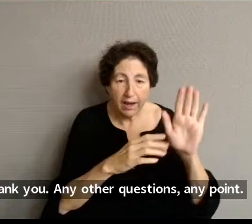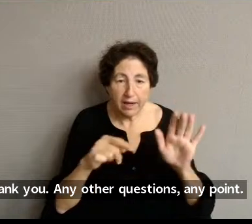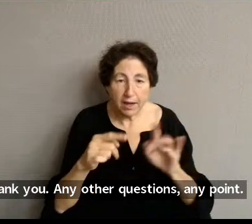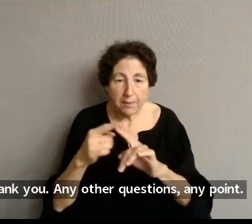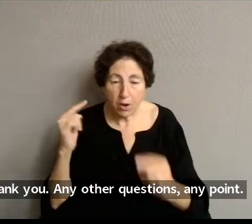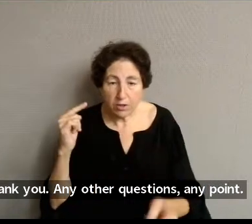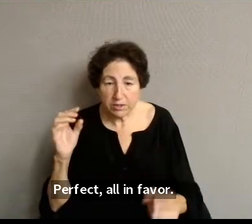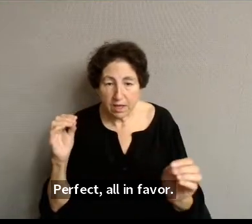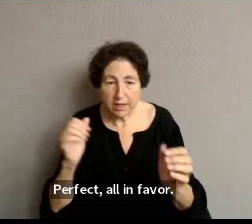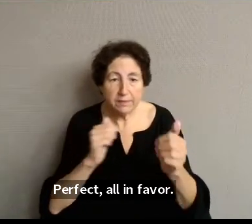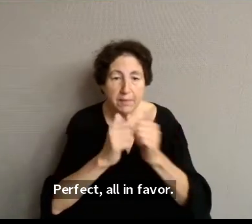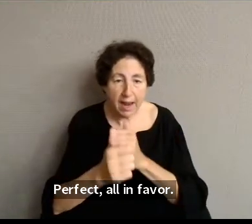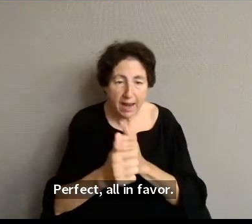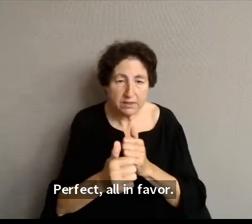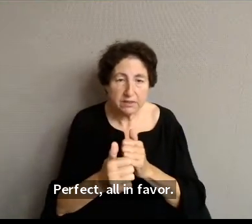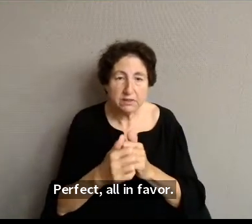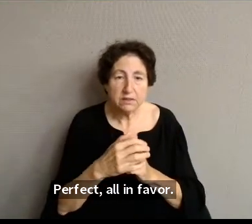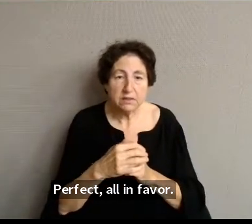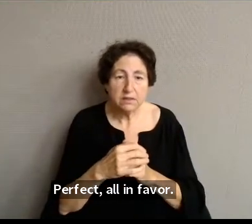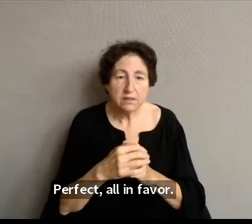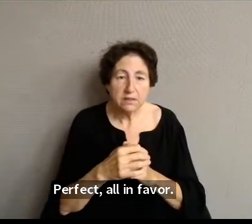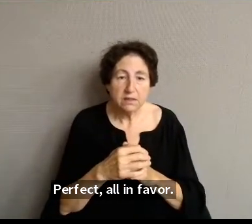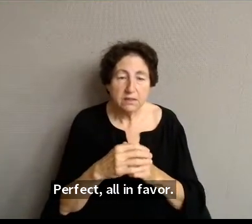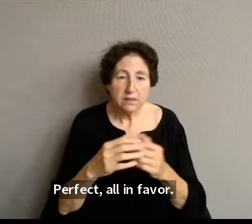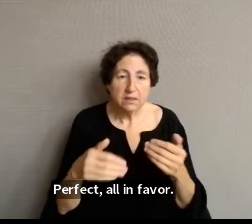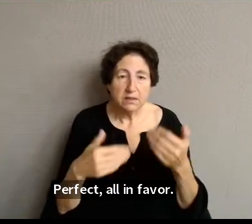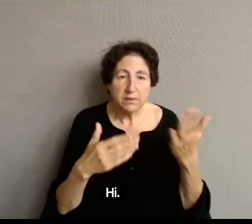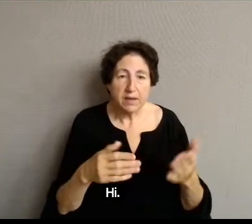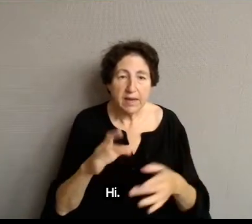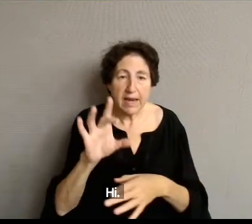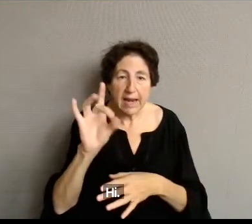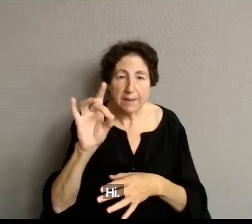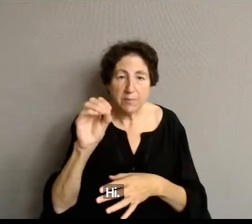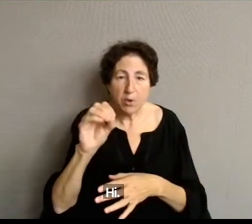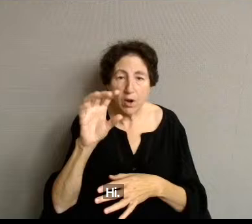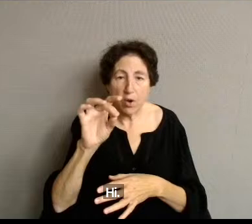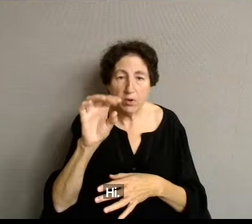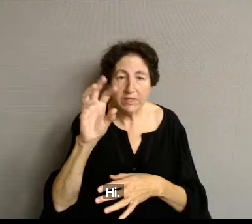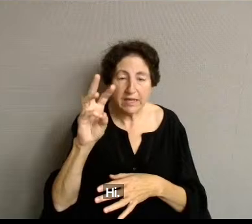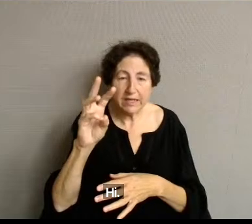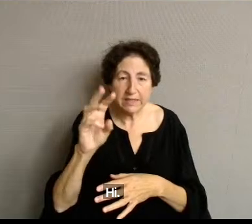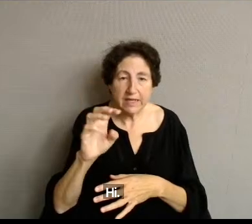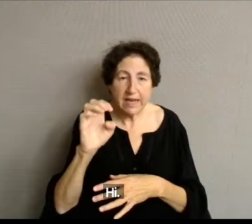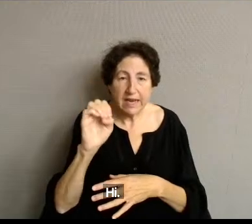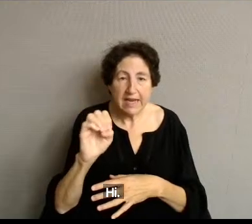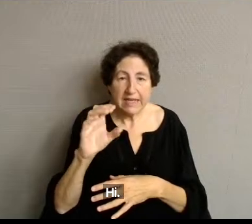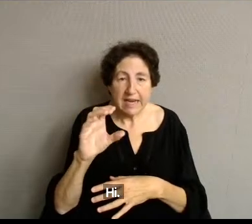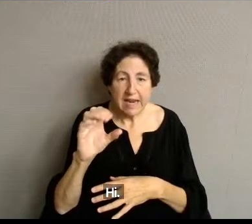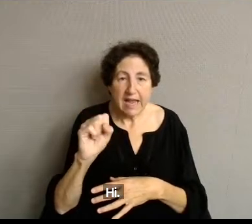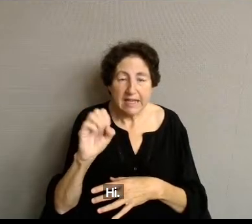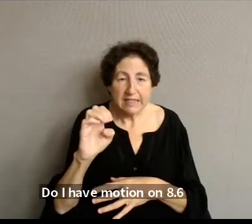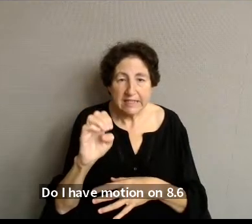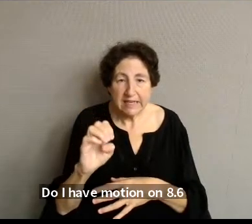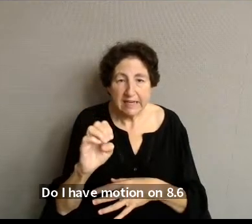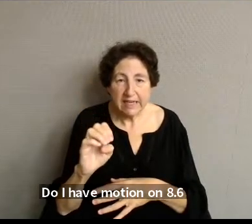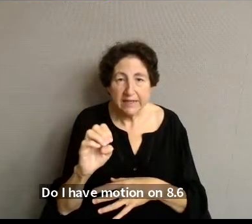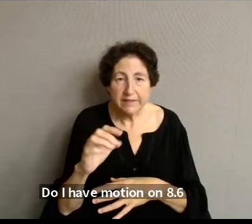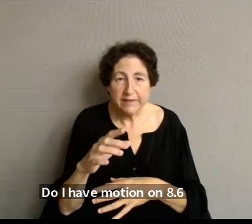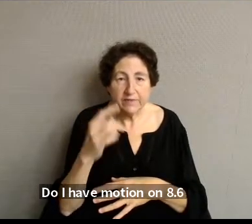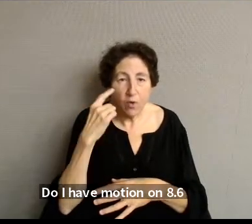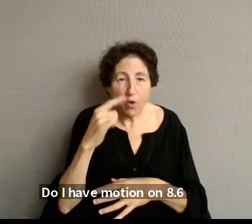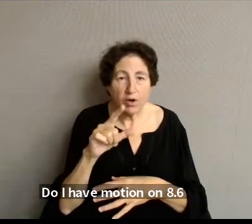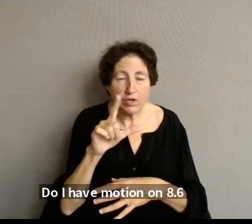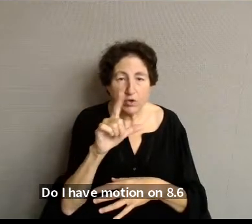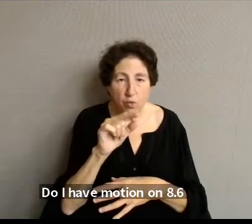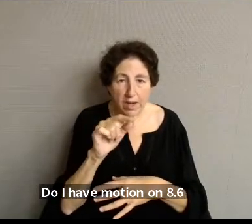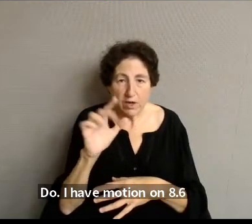opposed? Motion carries. Do I have a motion on 8.06 ECSE Coalition Services Agreements for